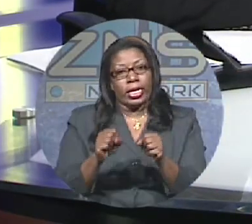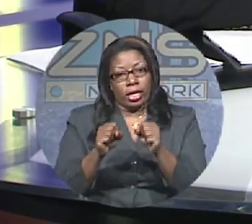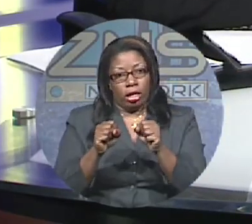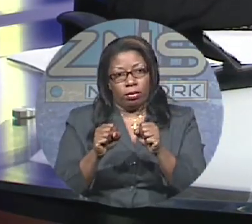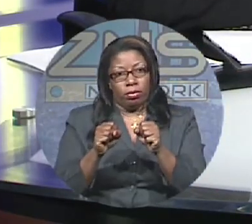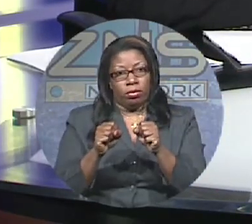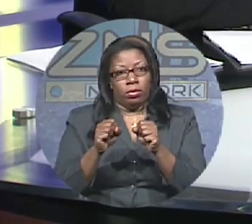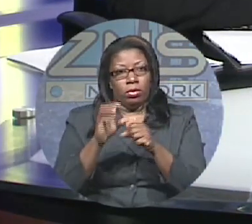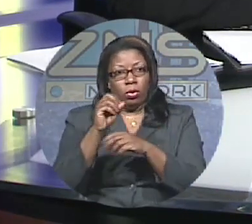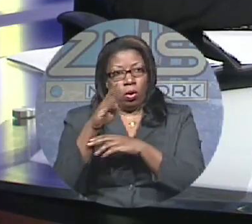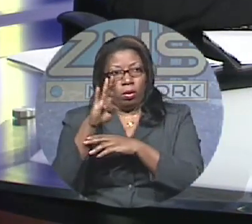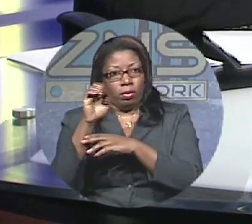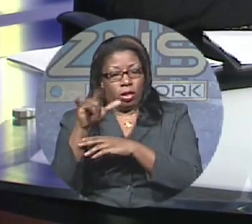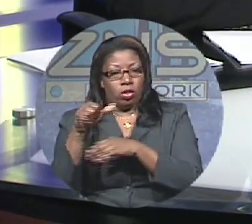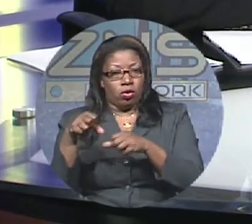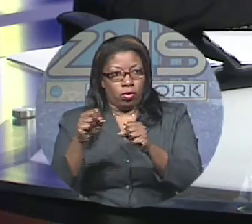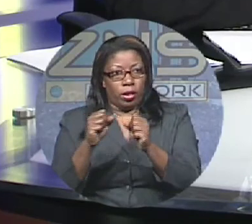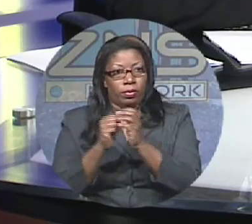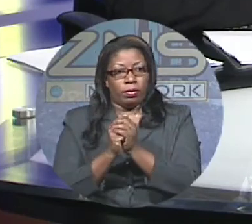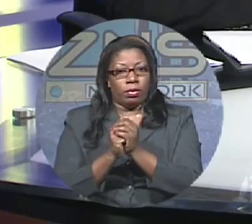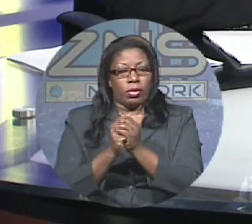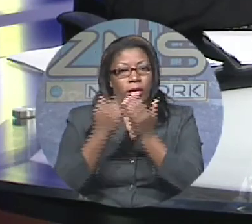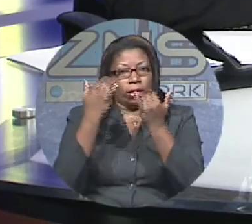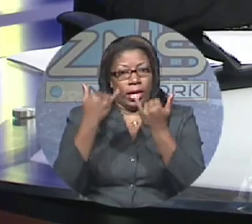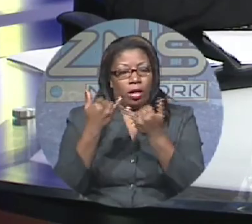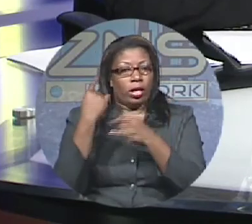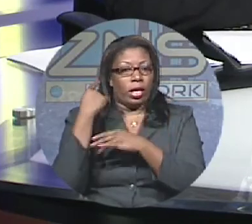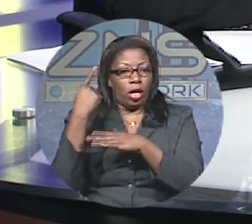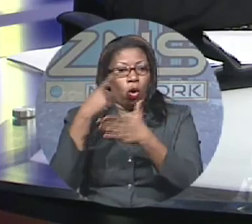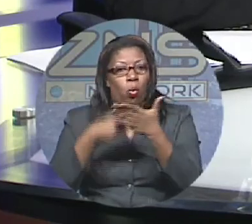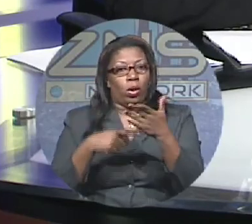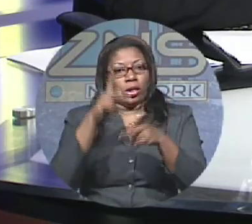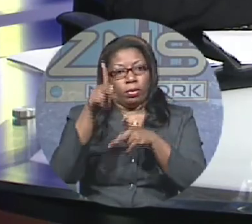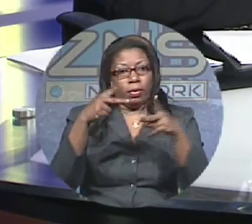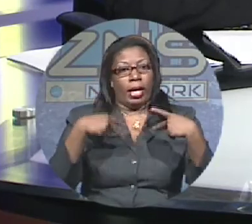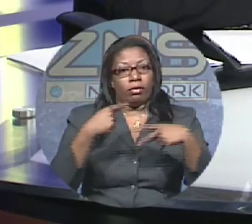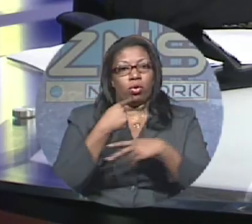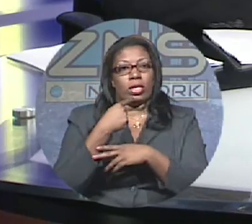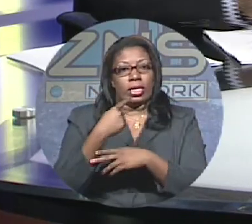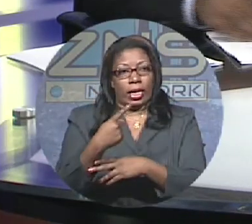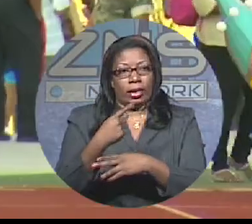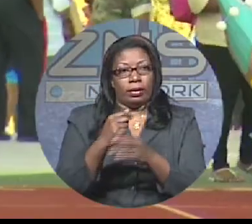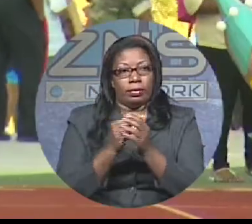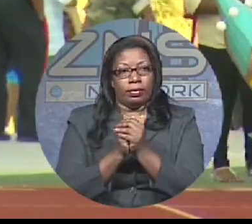streets today to hear the public's reaction and to get feedback from the culture minister.